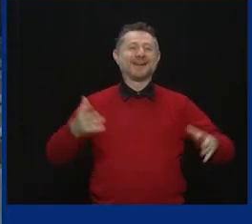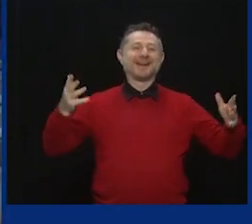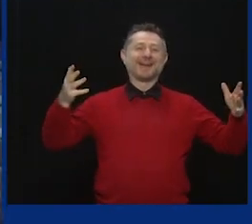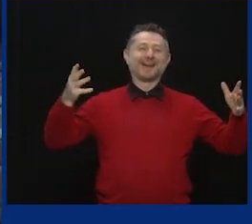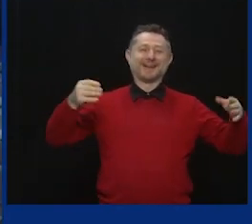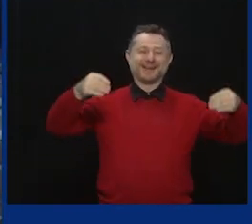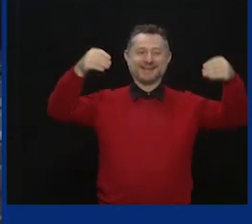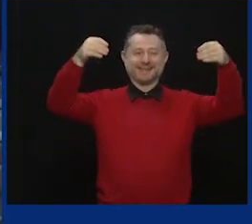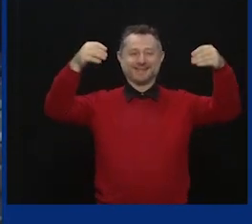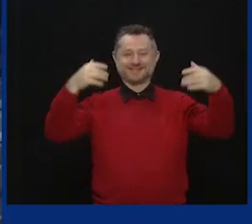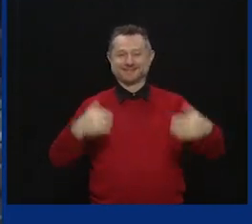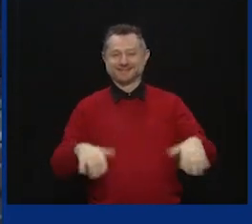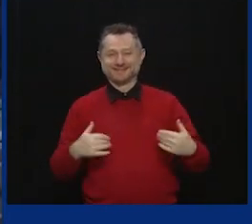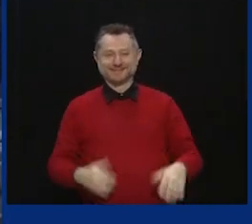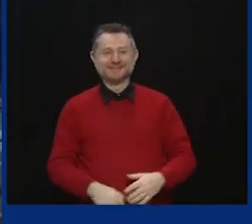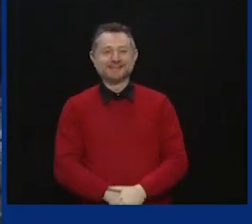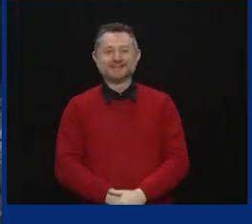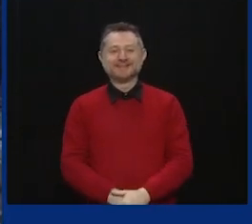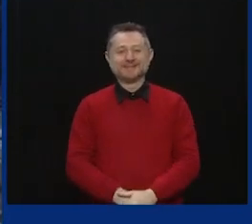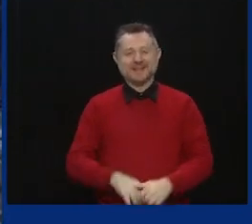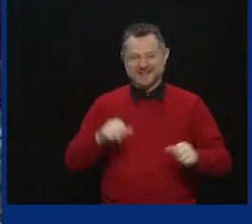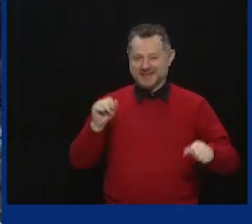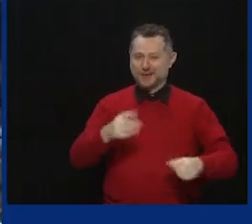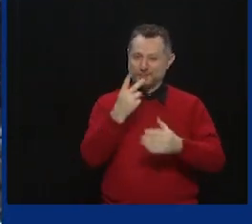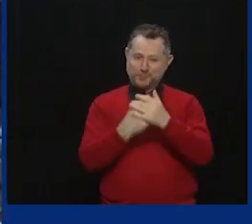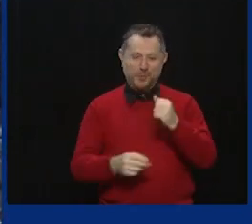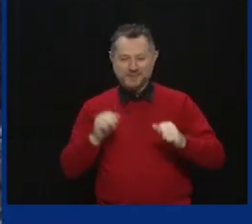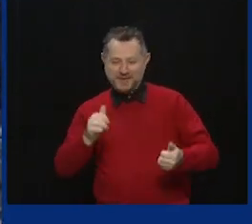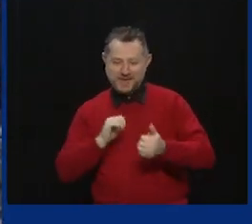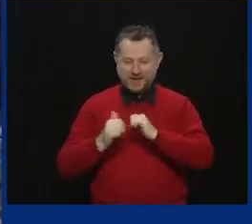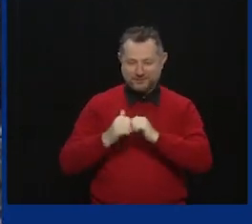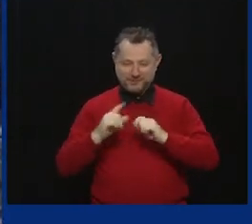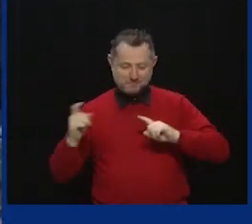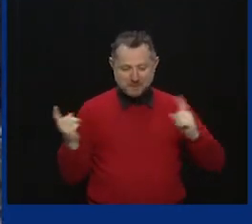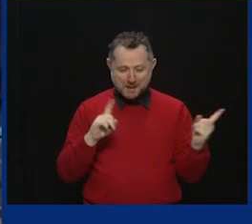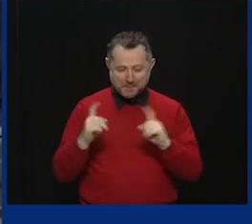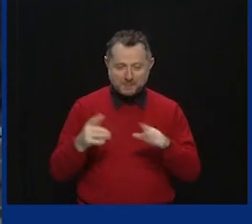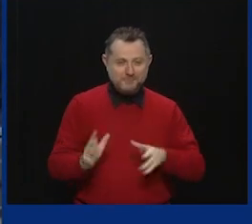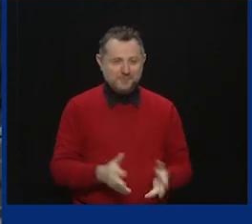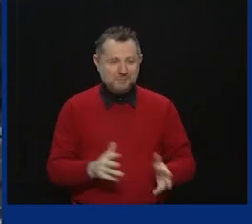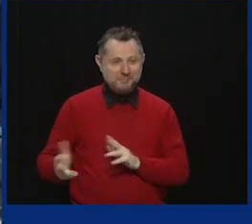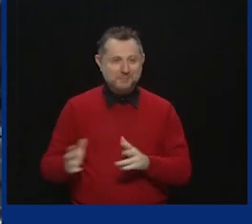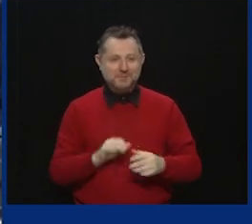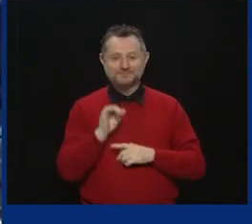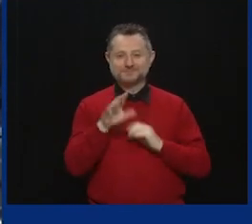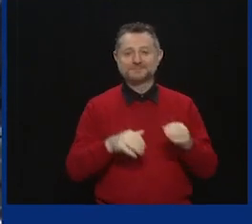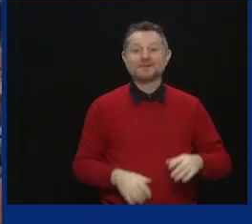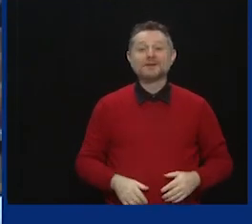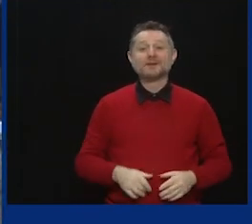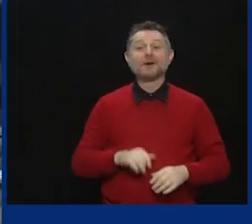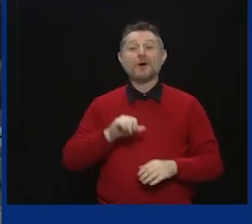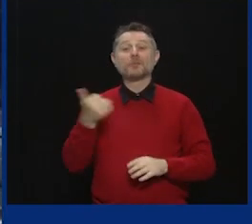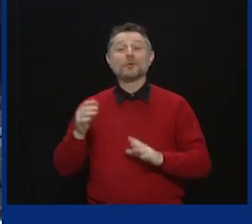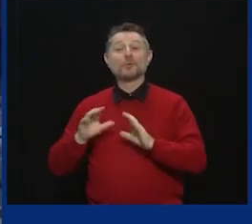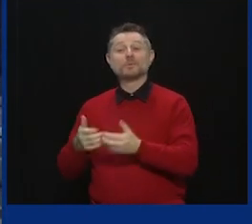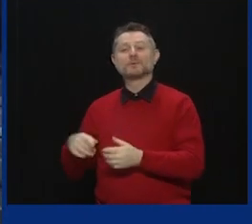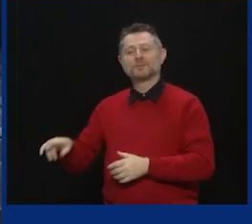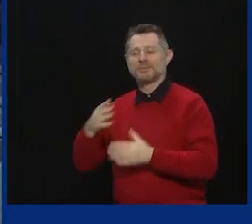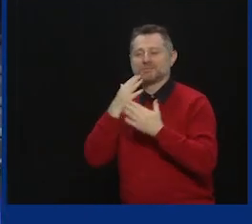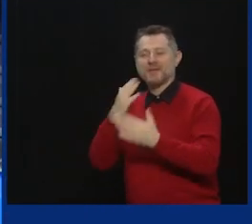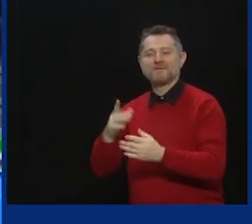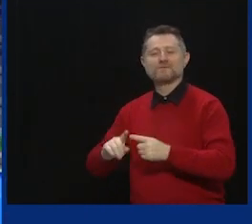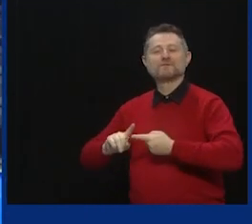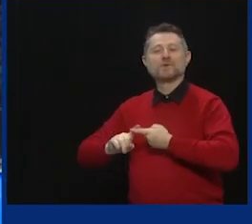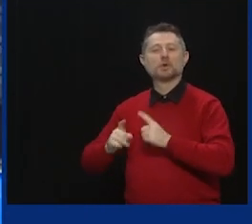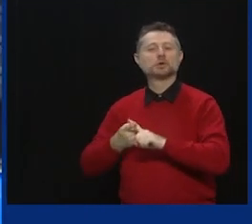here. Thank you very much. And one other person or group of people to thank are our friends, the